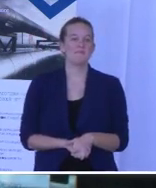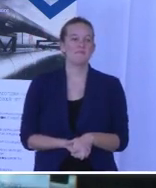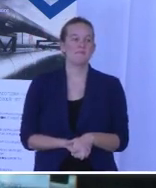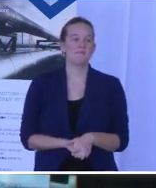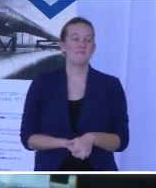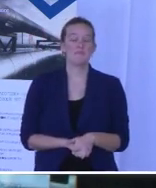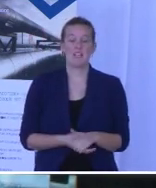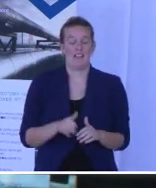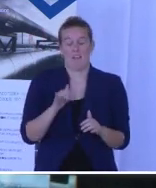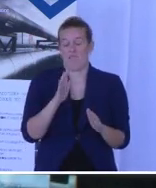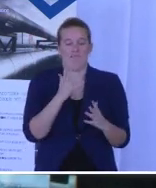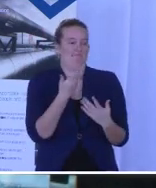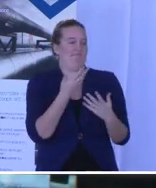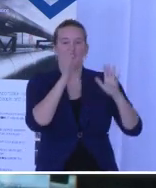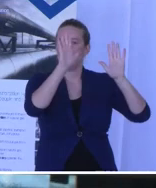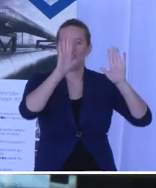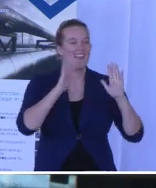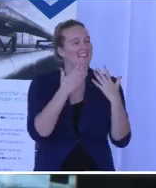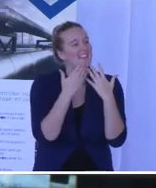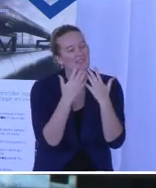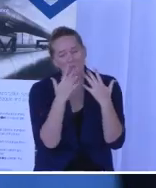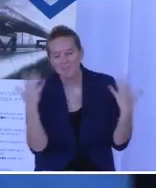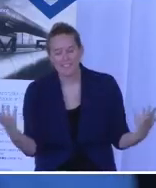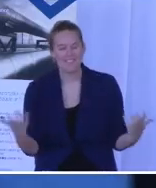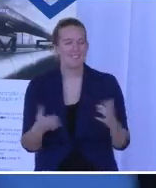home. That was great. Thank you so much.